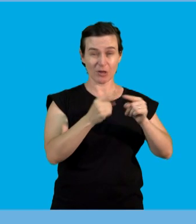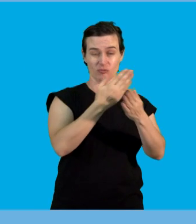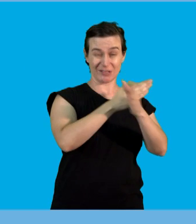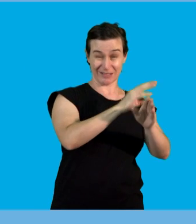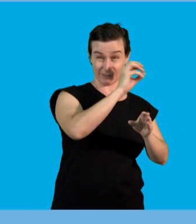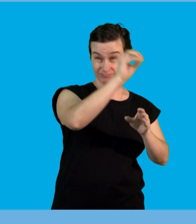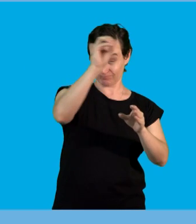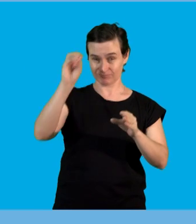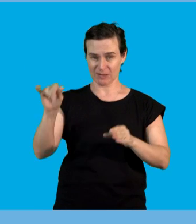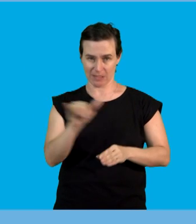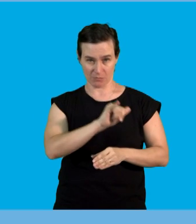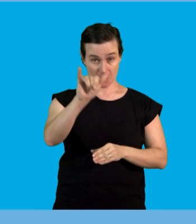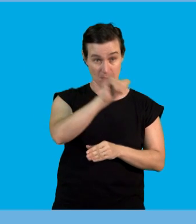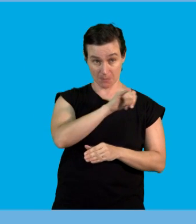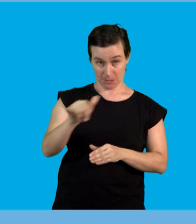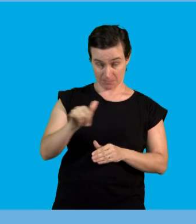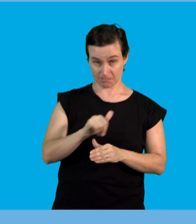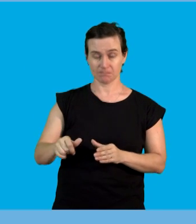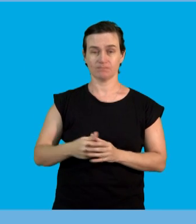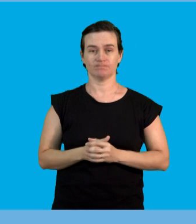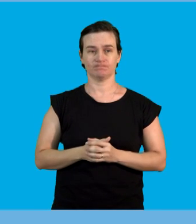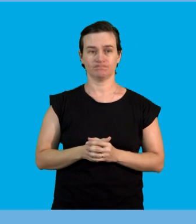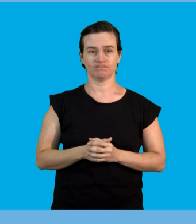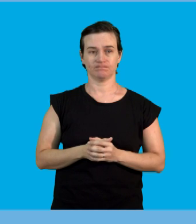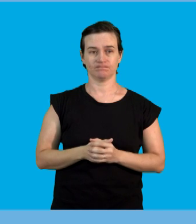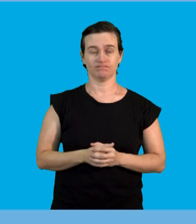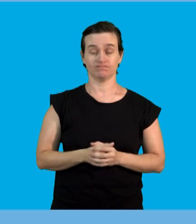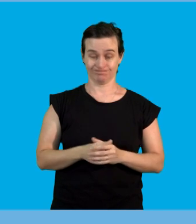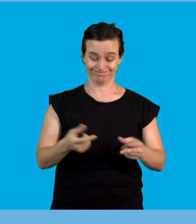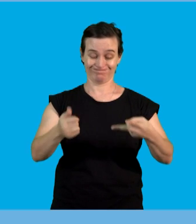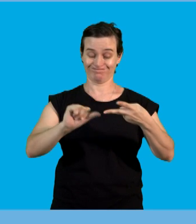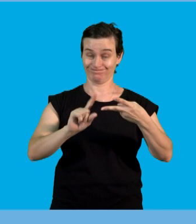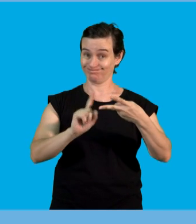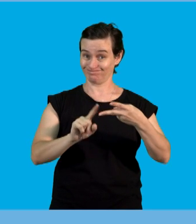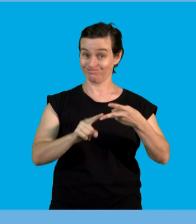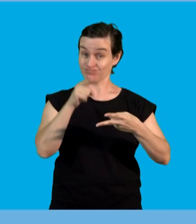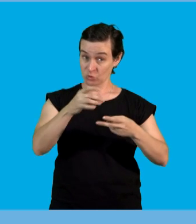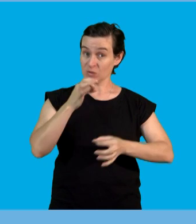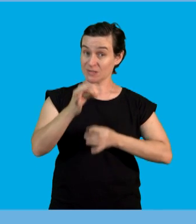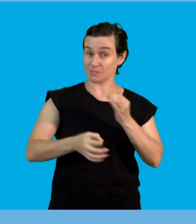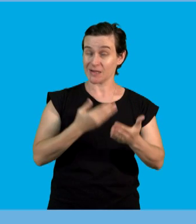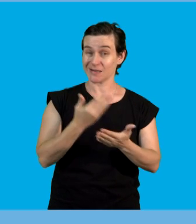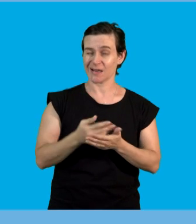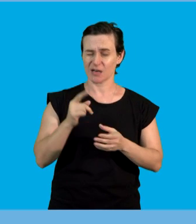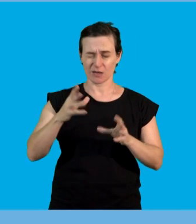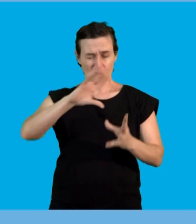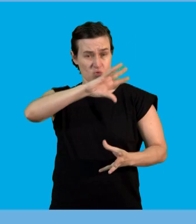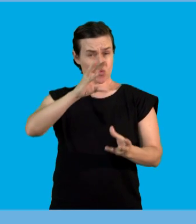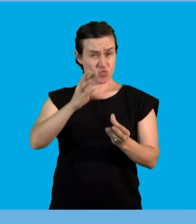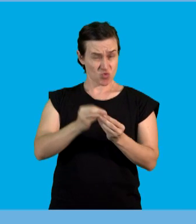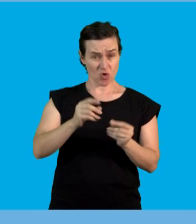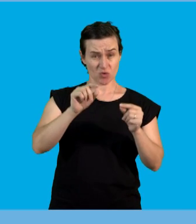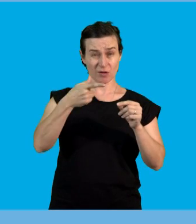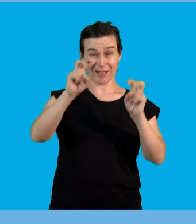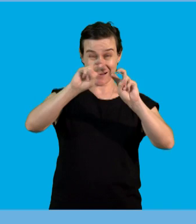connected in parallel in a circuit. Number two, you also need to be able to explain that the total current through the